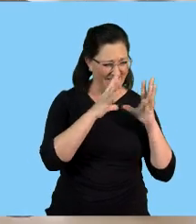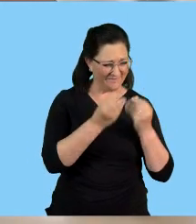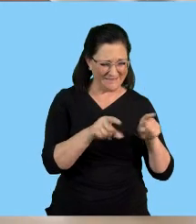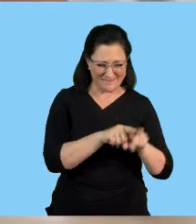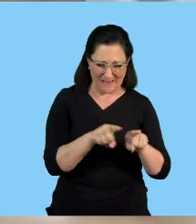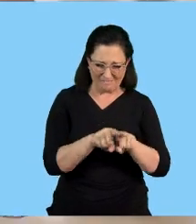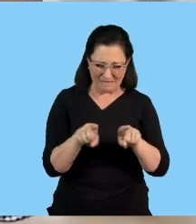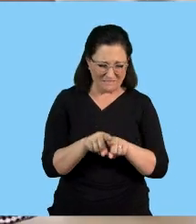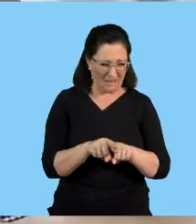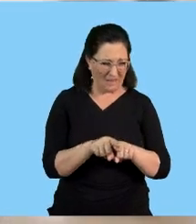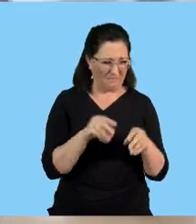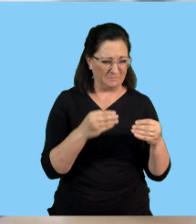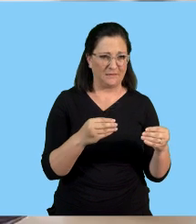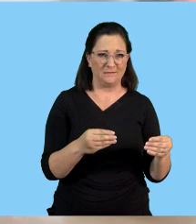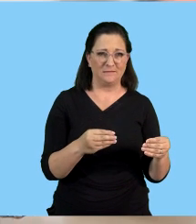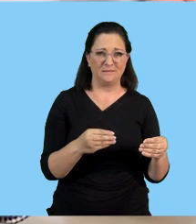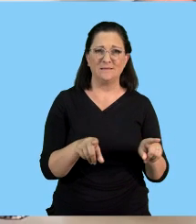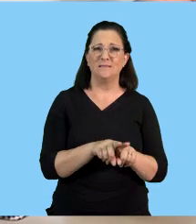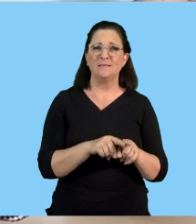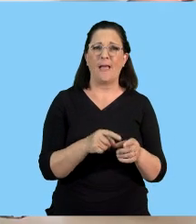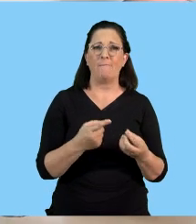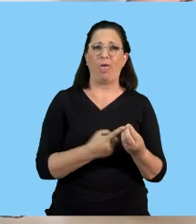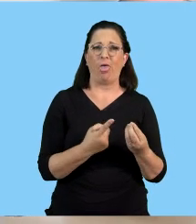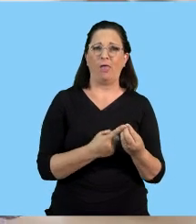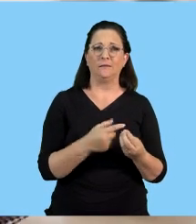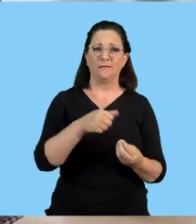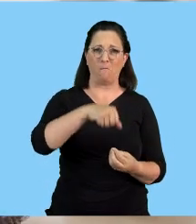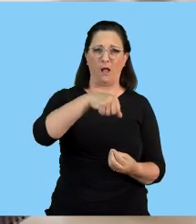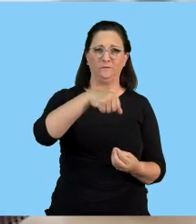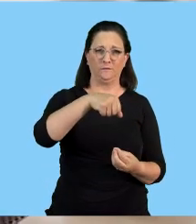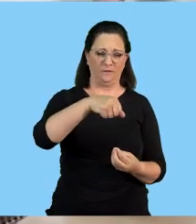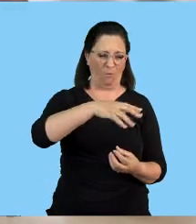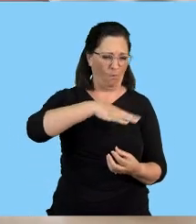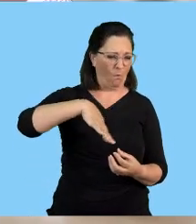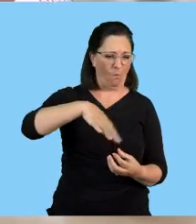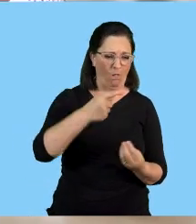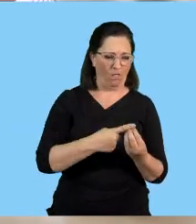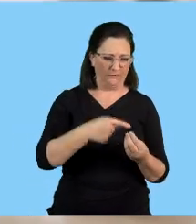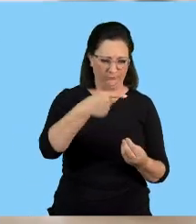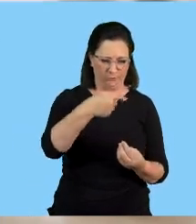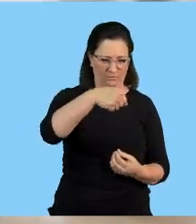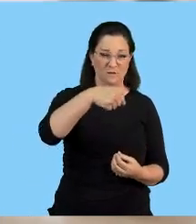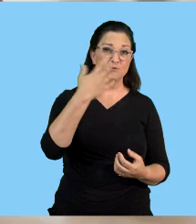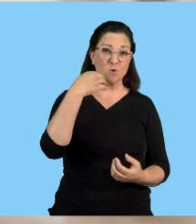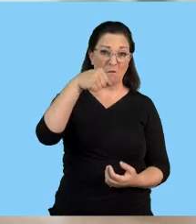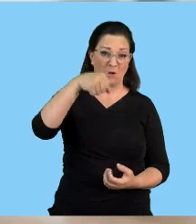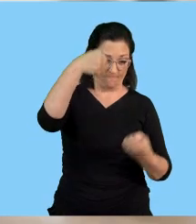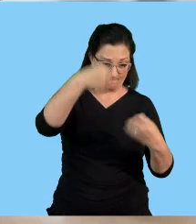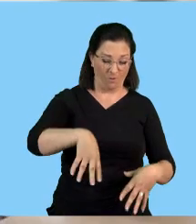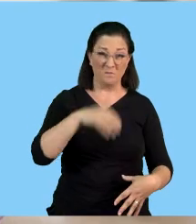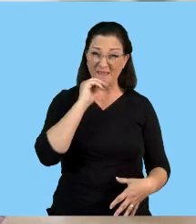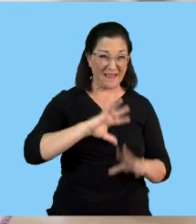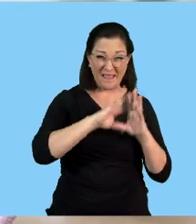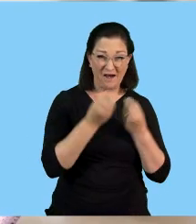one basket. Why? Because when they break, all of them will break. When the basket falls, rather, all the eggs are going to break. So what do? We're diversifying